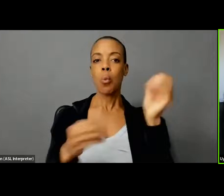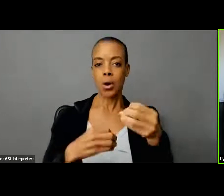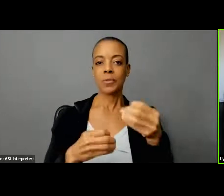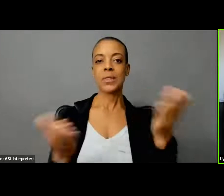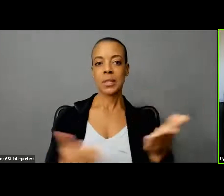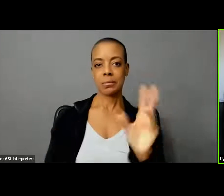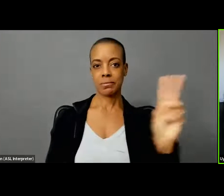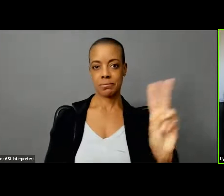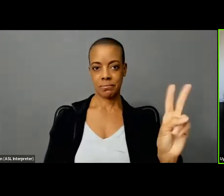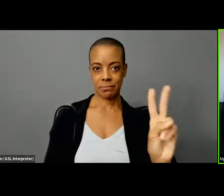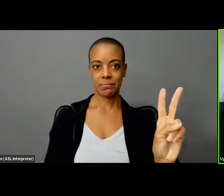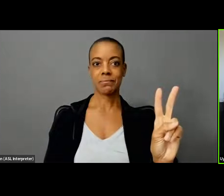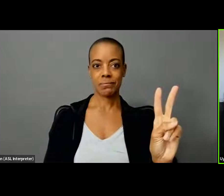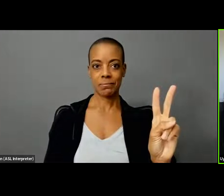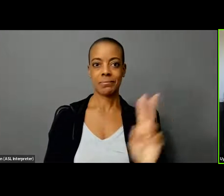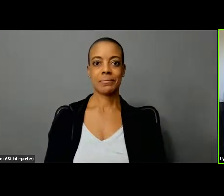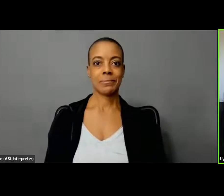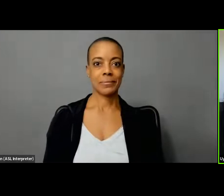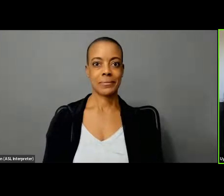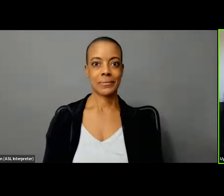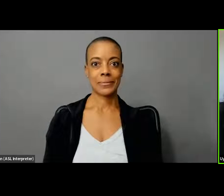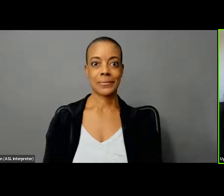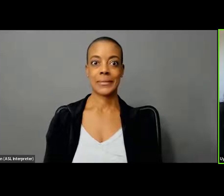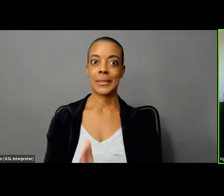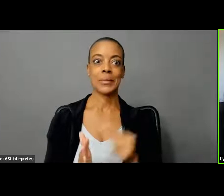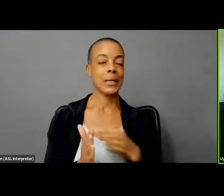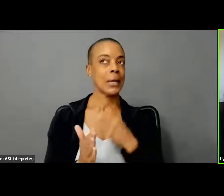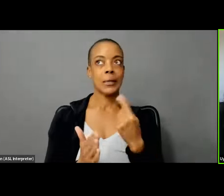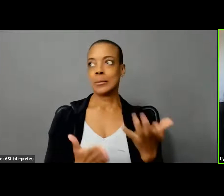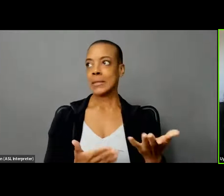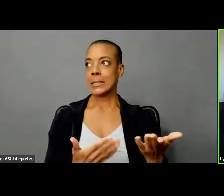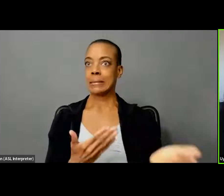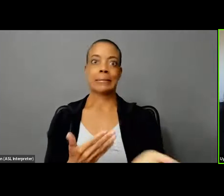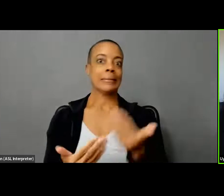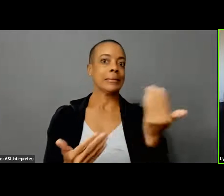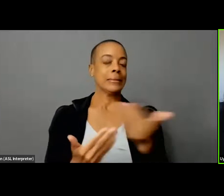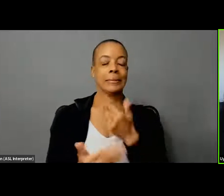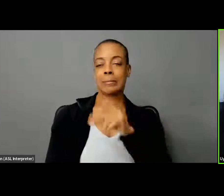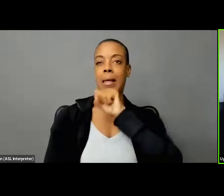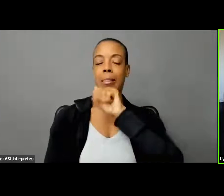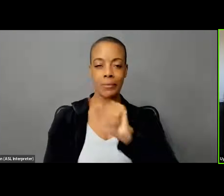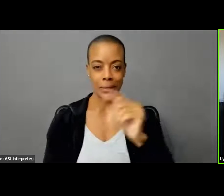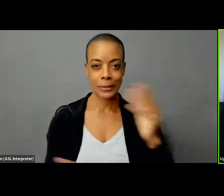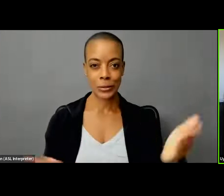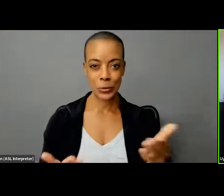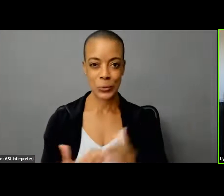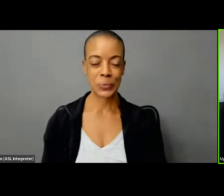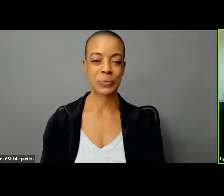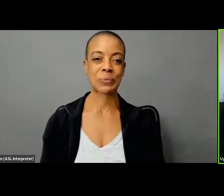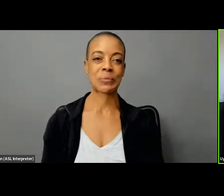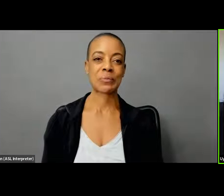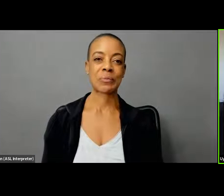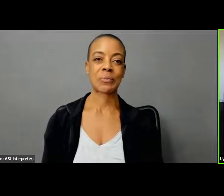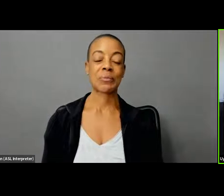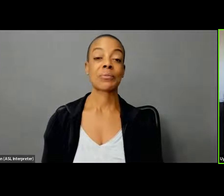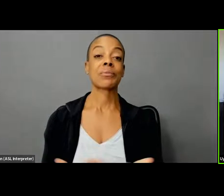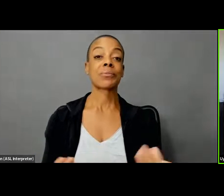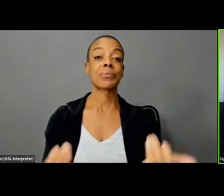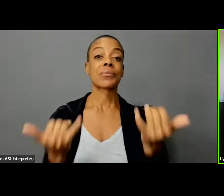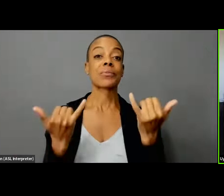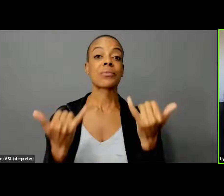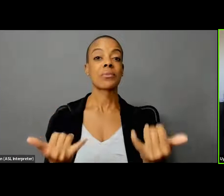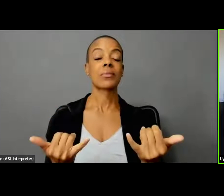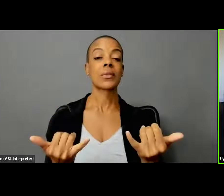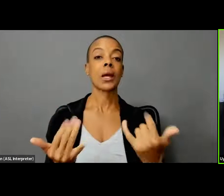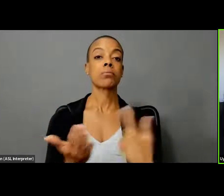which honestly feels like a luxury sometimes to have in Vancouver. Now, today's session is about